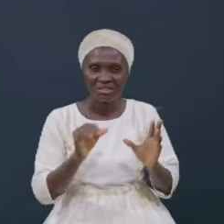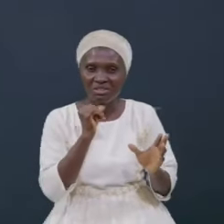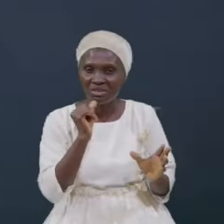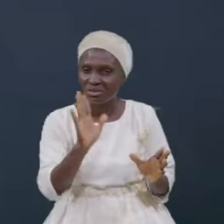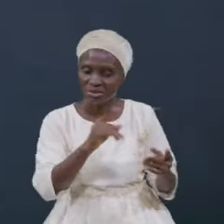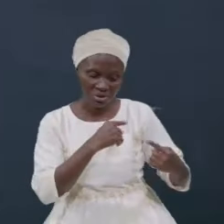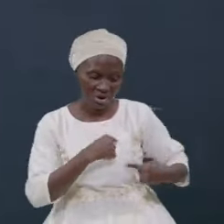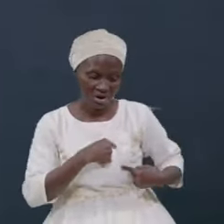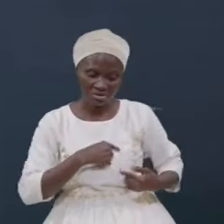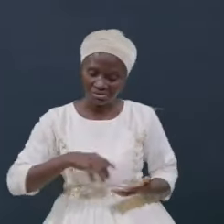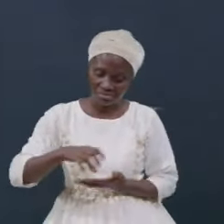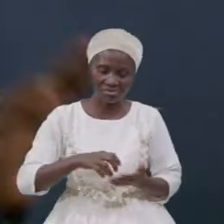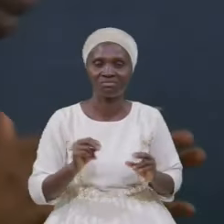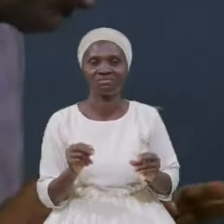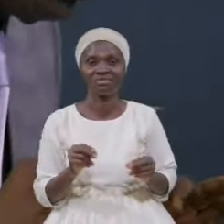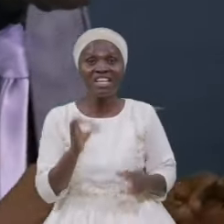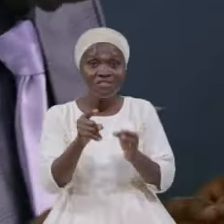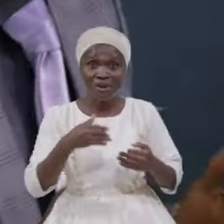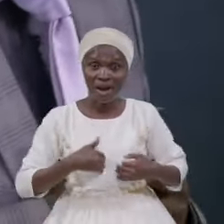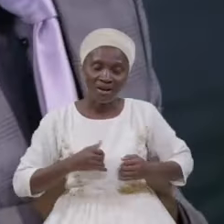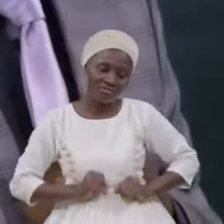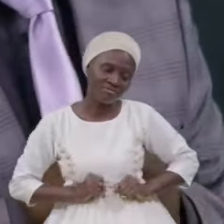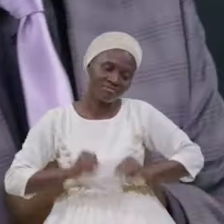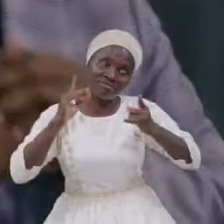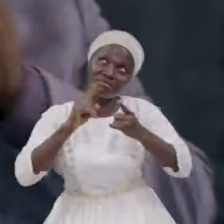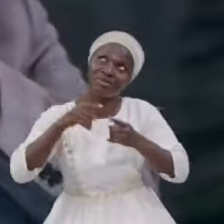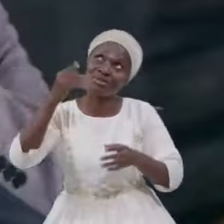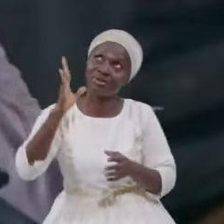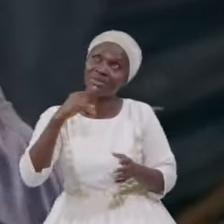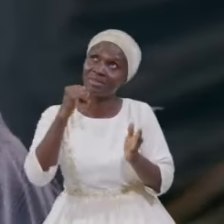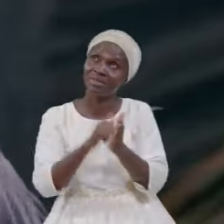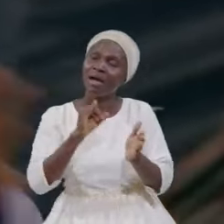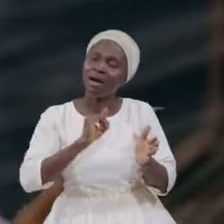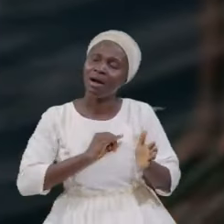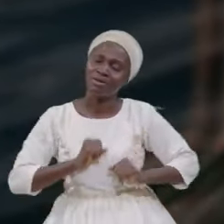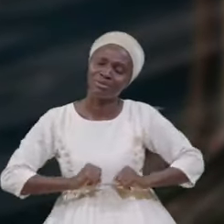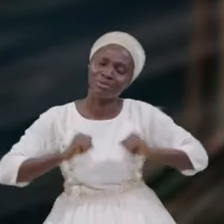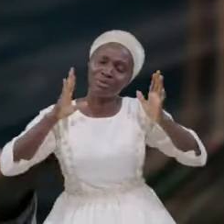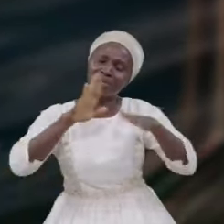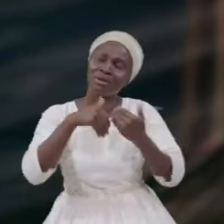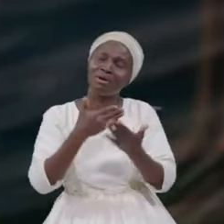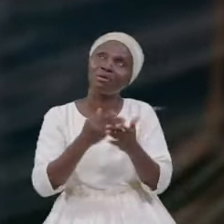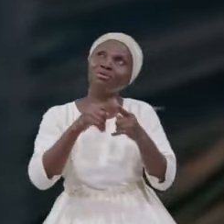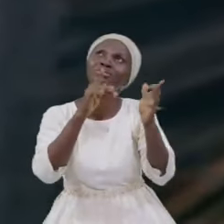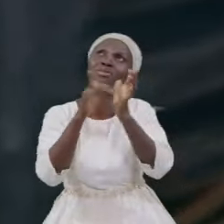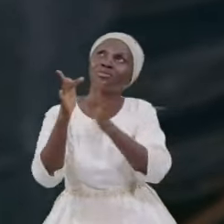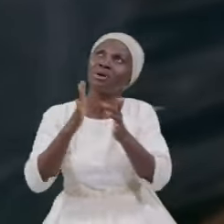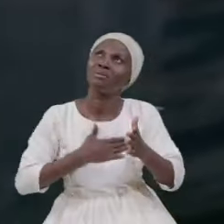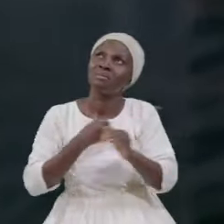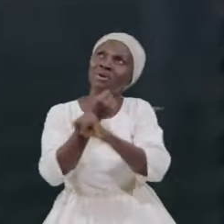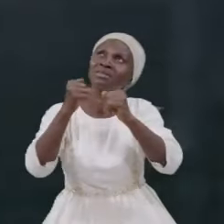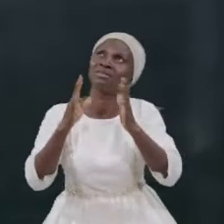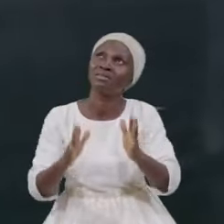surrender all to Jesus, my Savior, blessed Savior, I surrender all. When